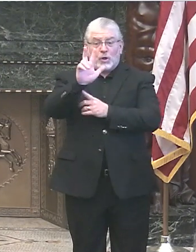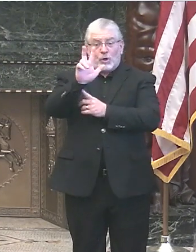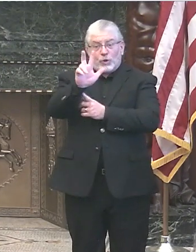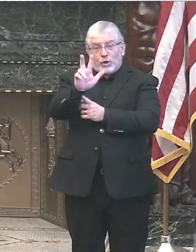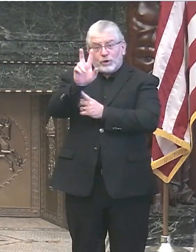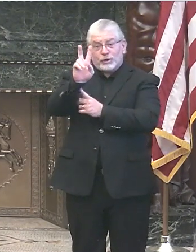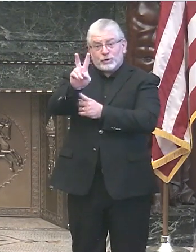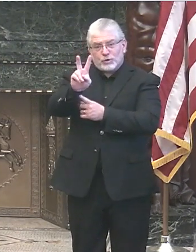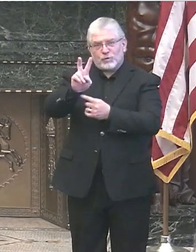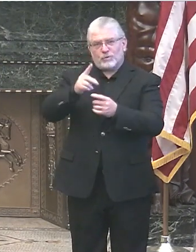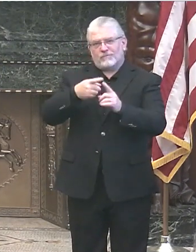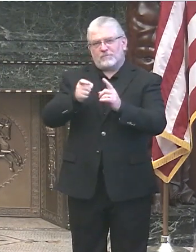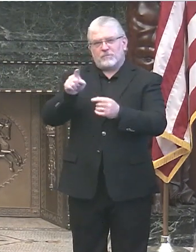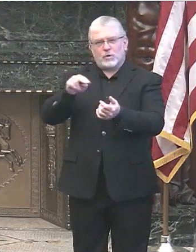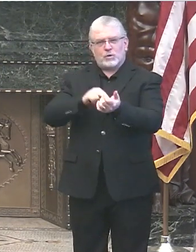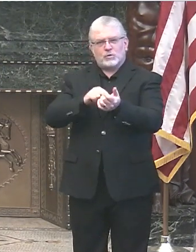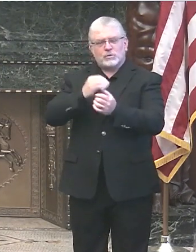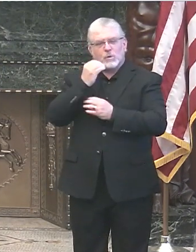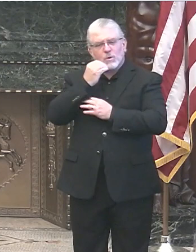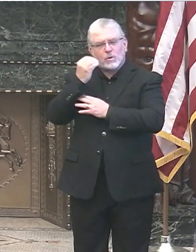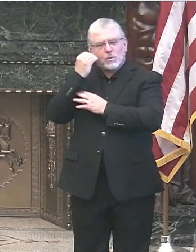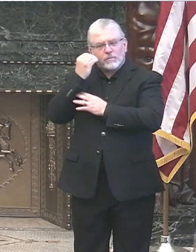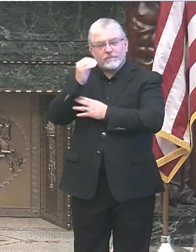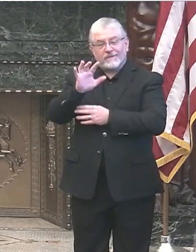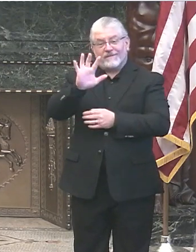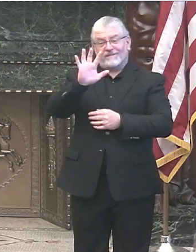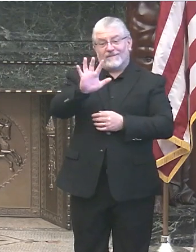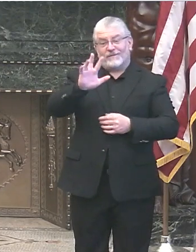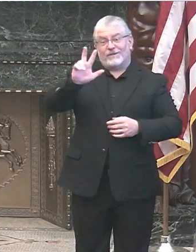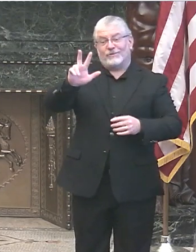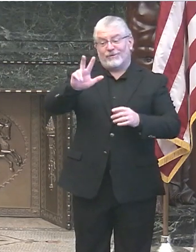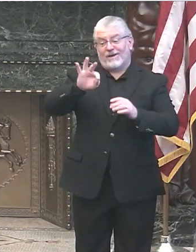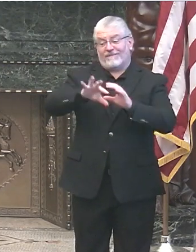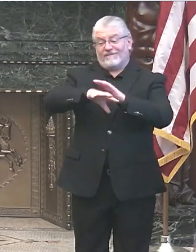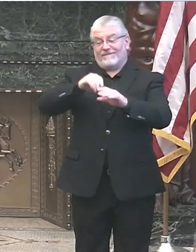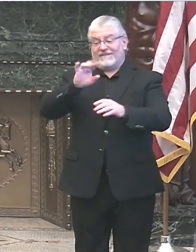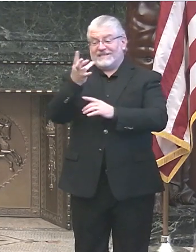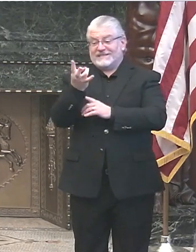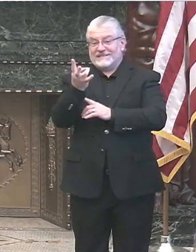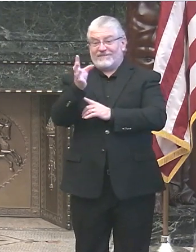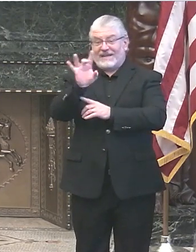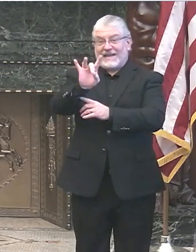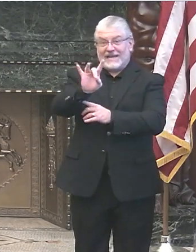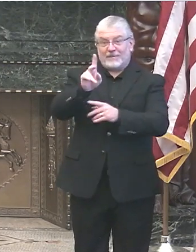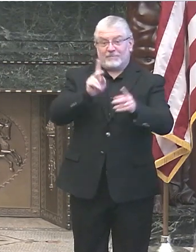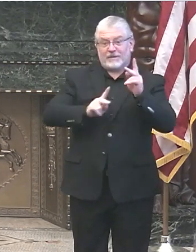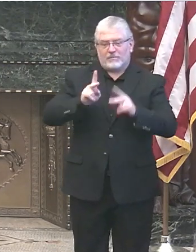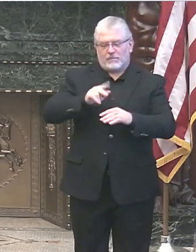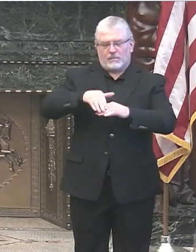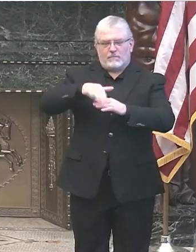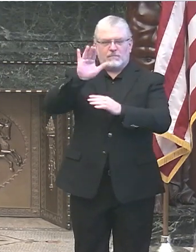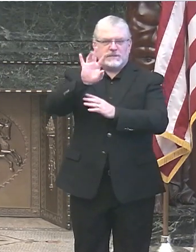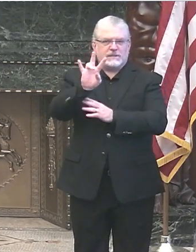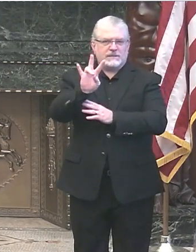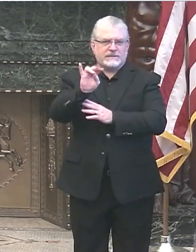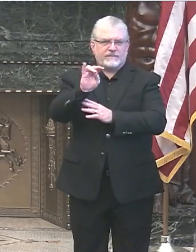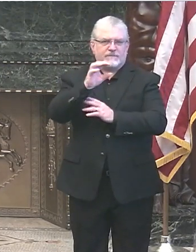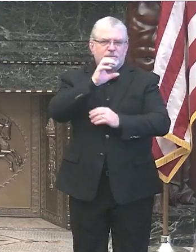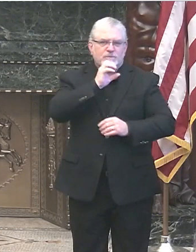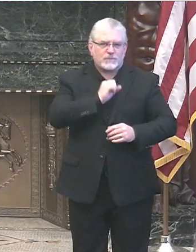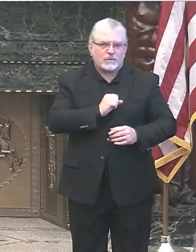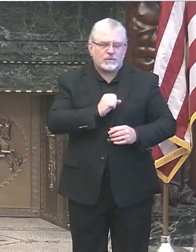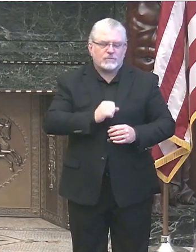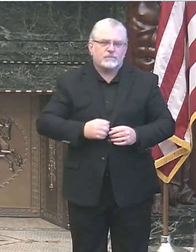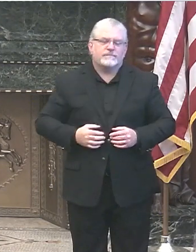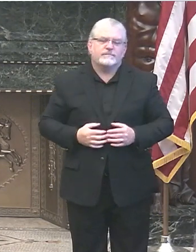residents. 53 of the 78 were over the age of 70. Now, the deaths will tend to lag behind the number of cases we